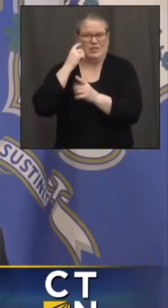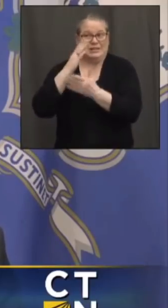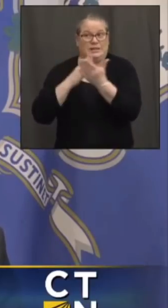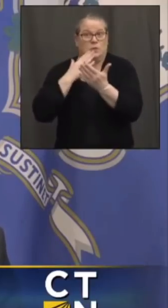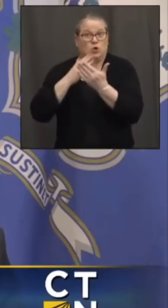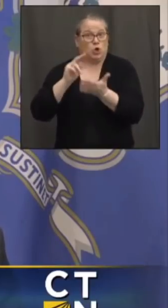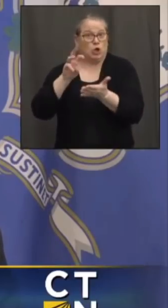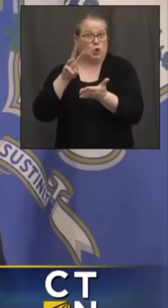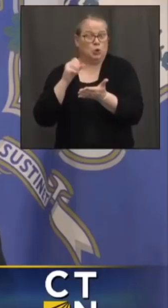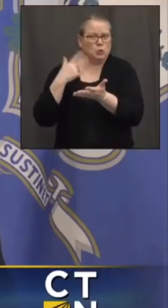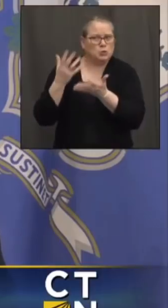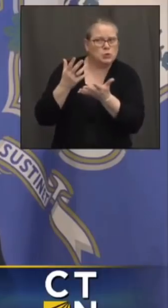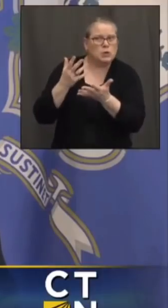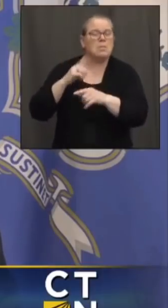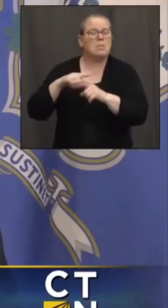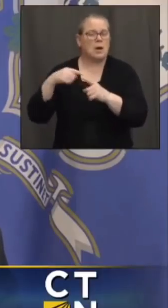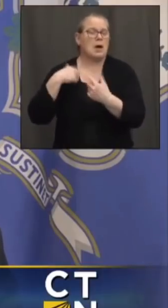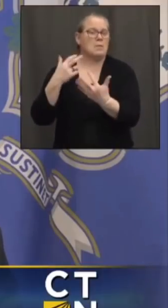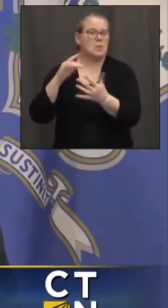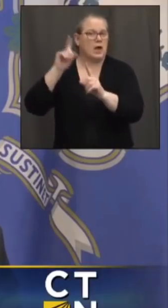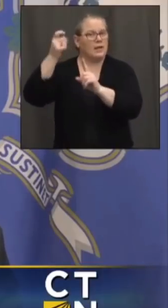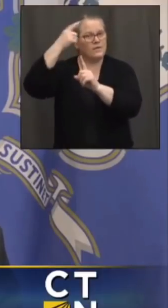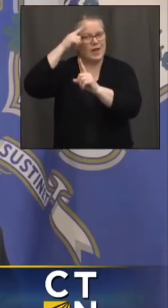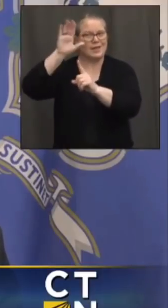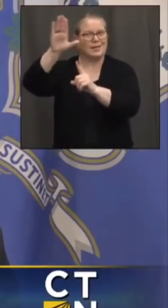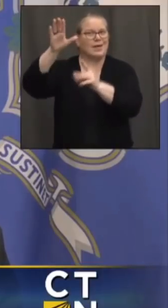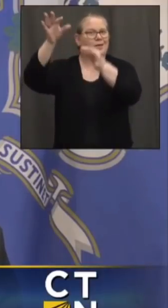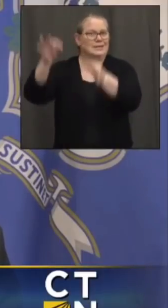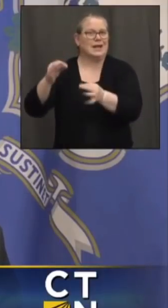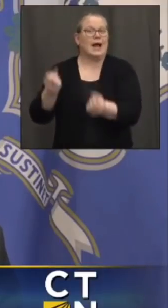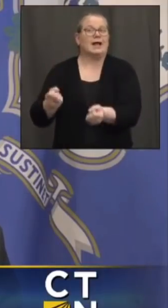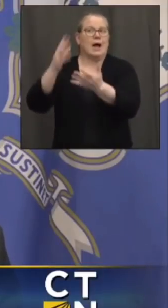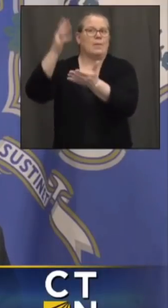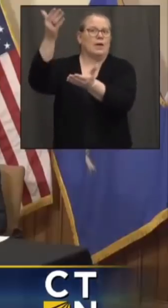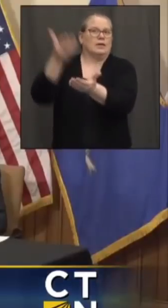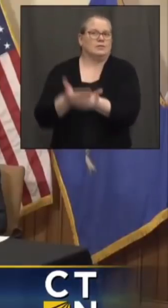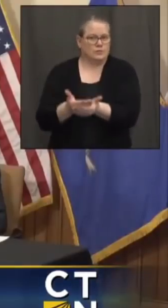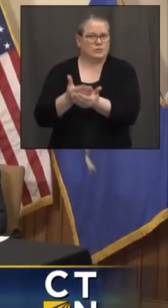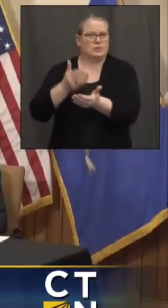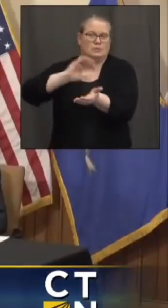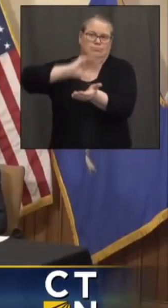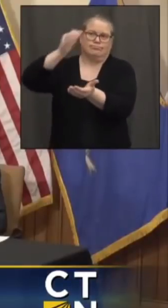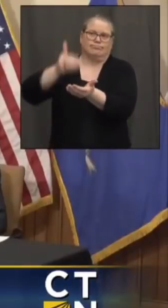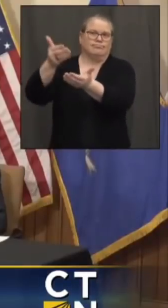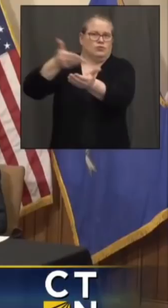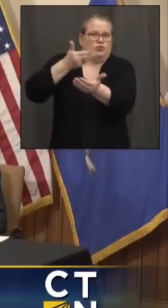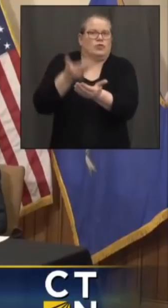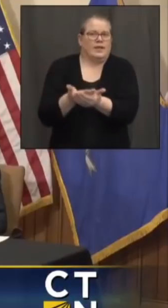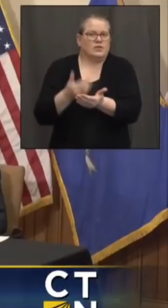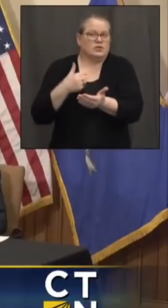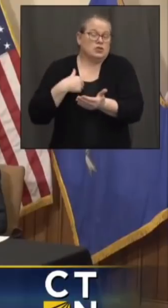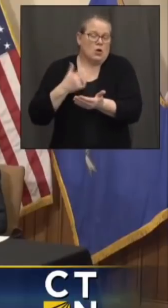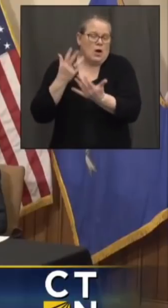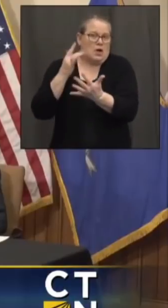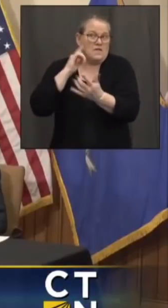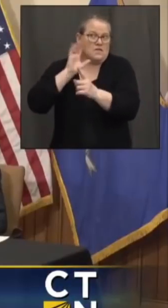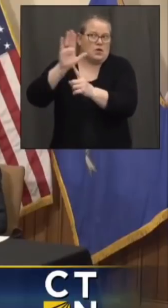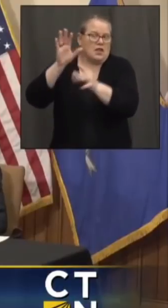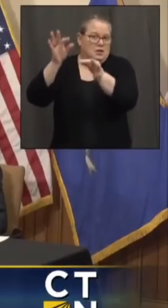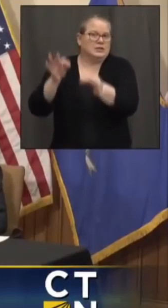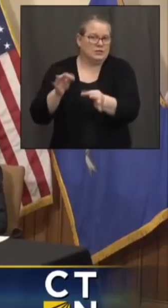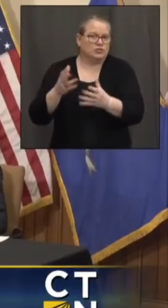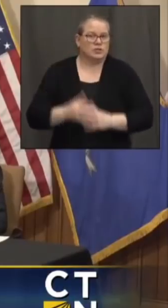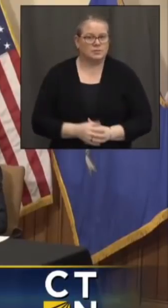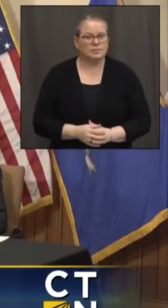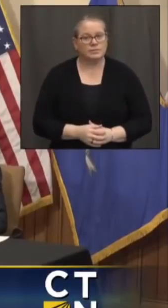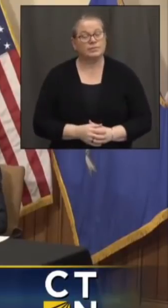I'm going to wait to get the allocation from the Fed so we can count on it. All right, and then you also mentioned distribution